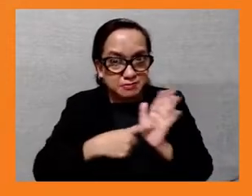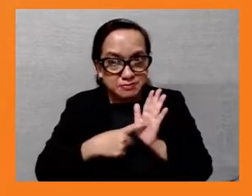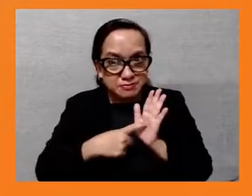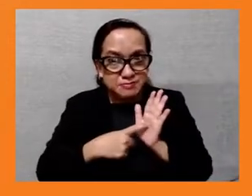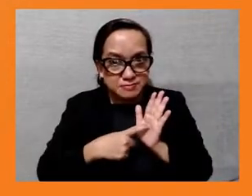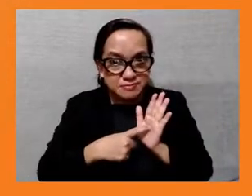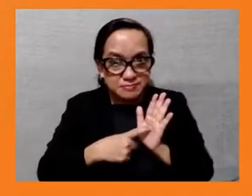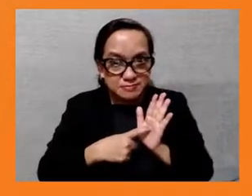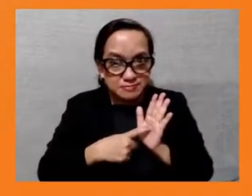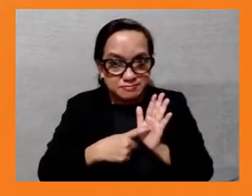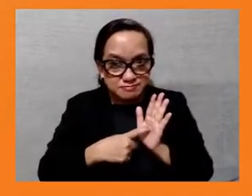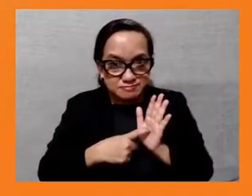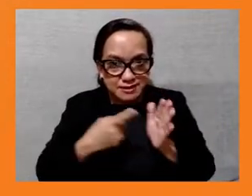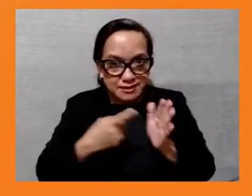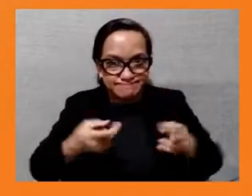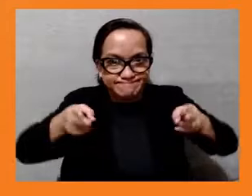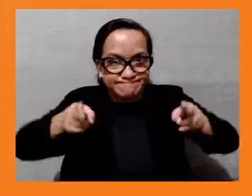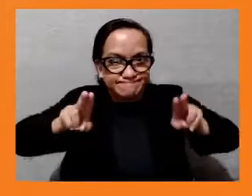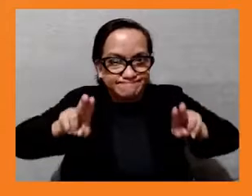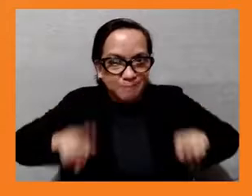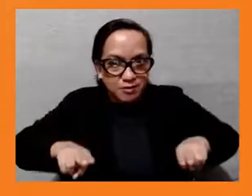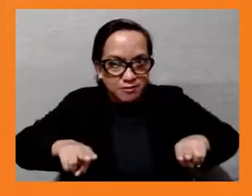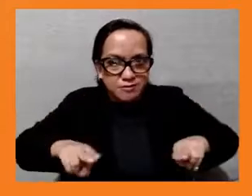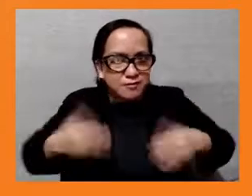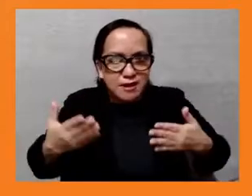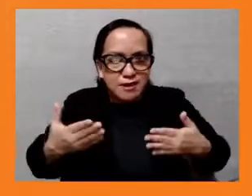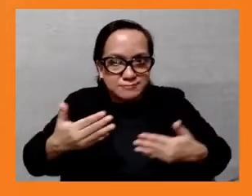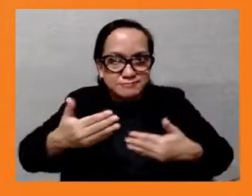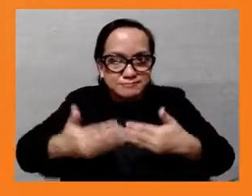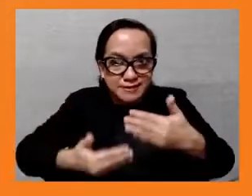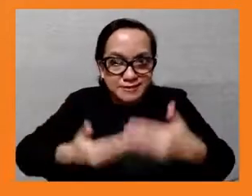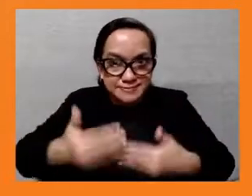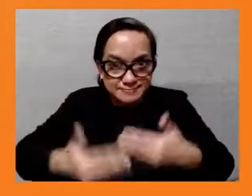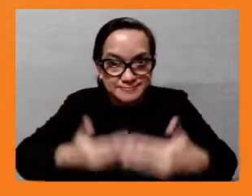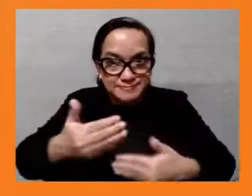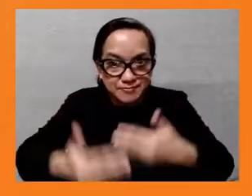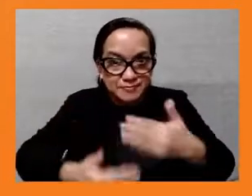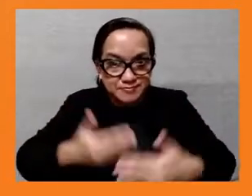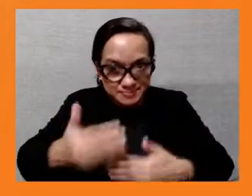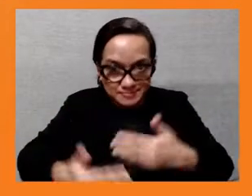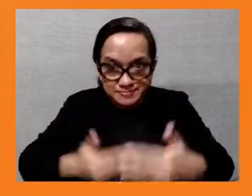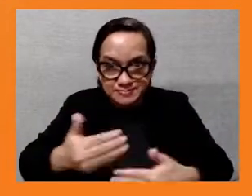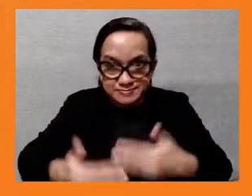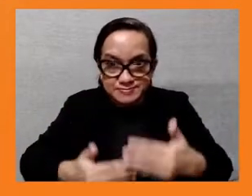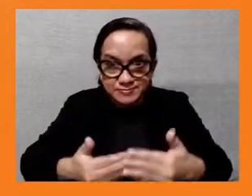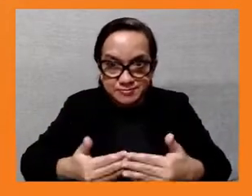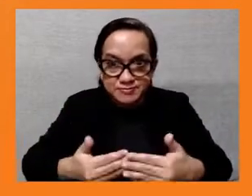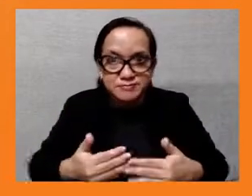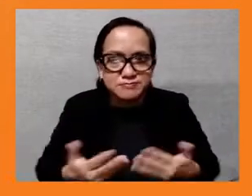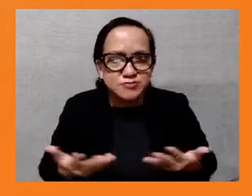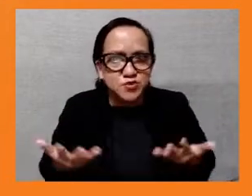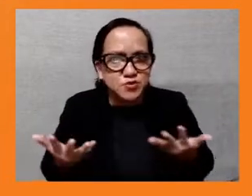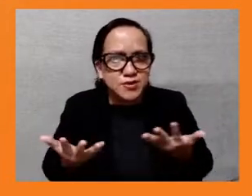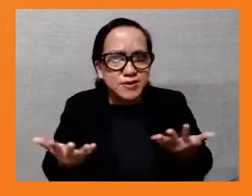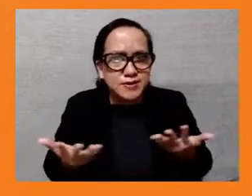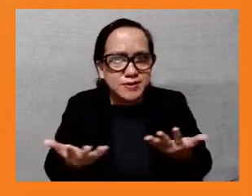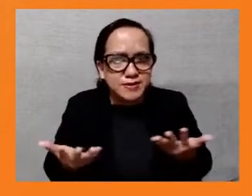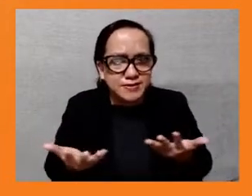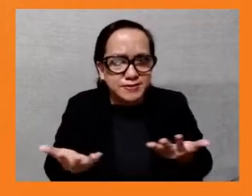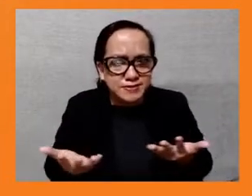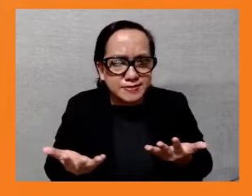certainly anything that ADB would want to see, and certainly not myself would want to see. I mean, it's pretty